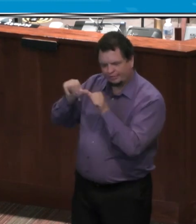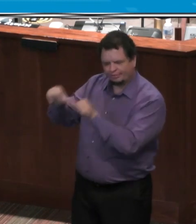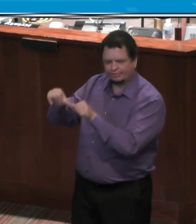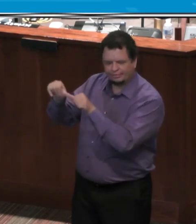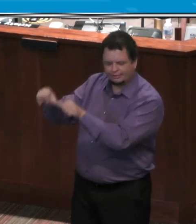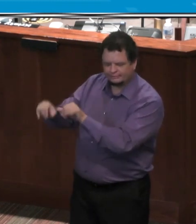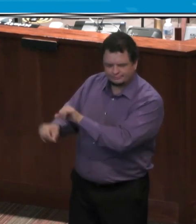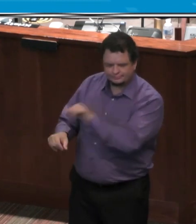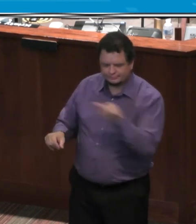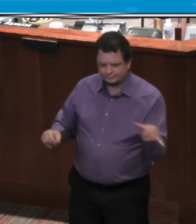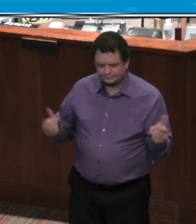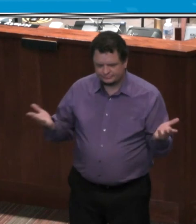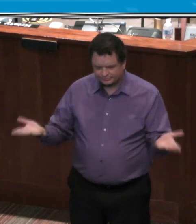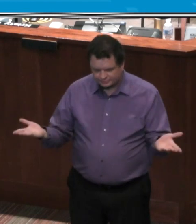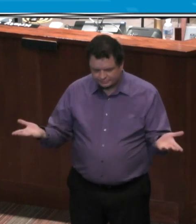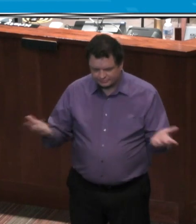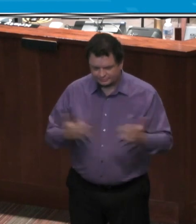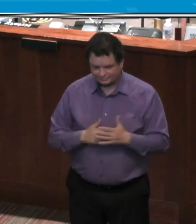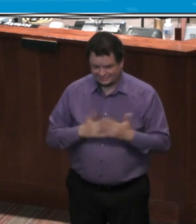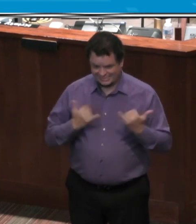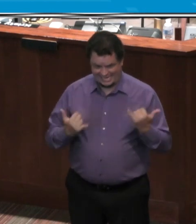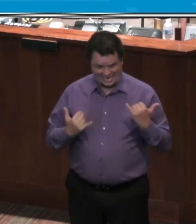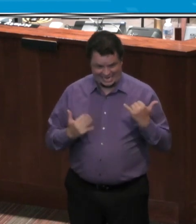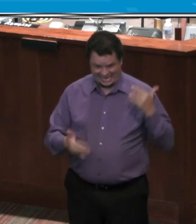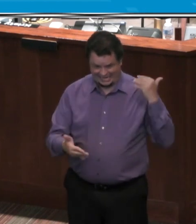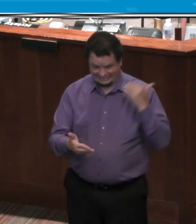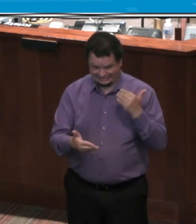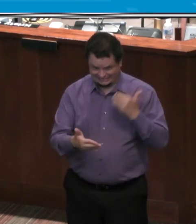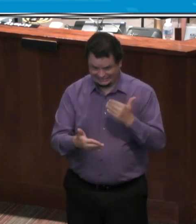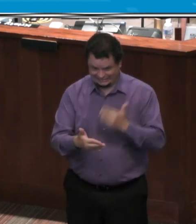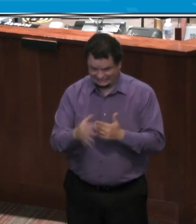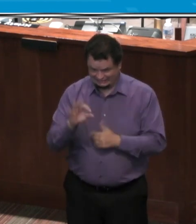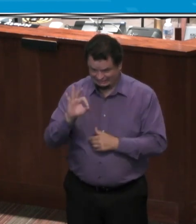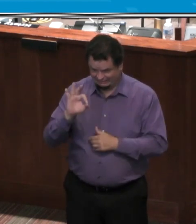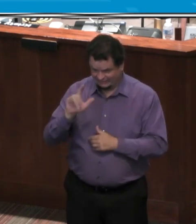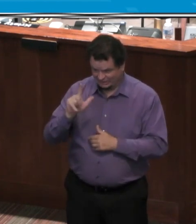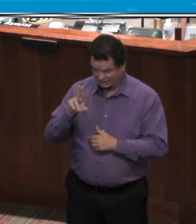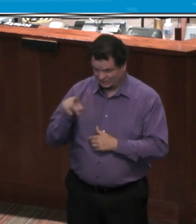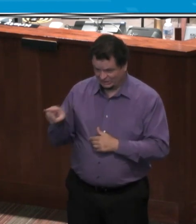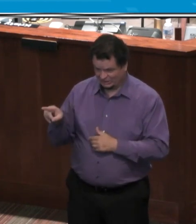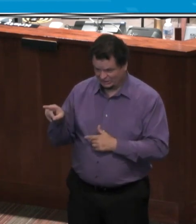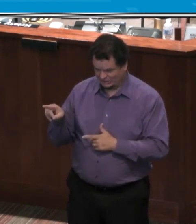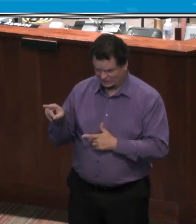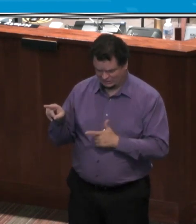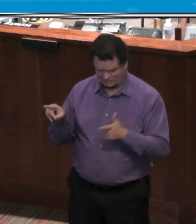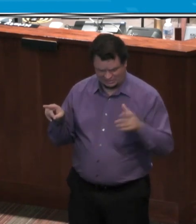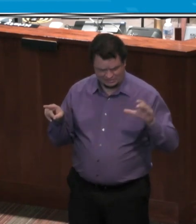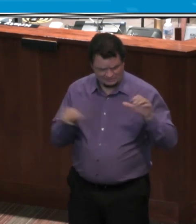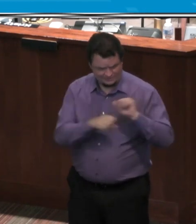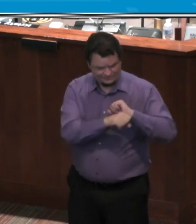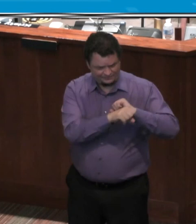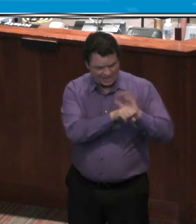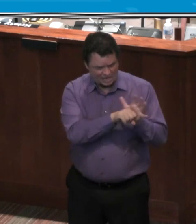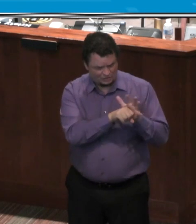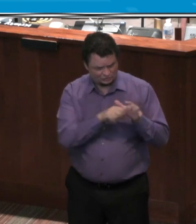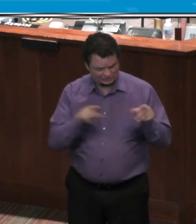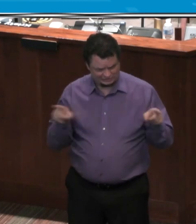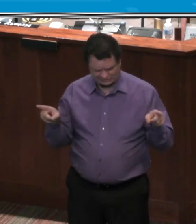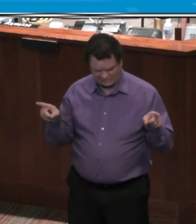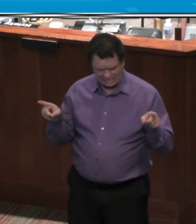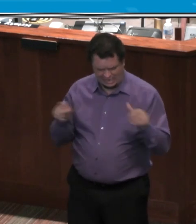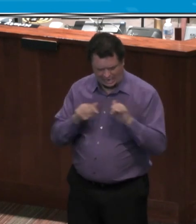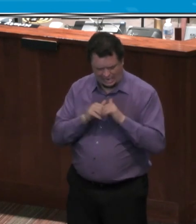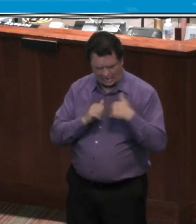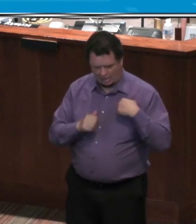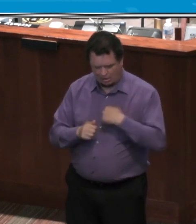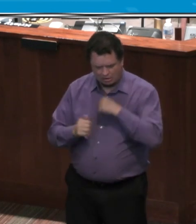sure that we're delineating flu virus versus COVID, so that we're not attributing flus into our spike in cases and then further setting us back in our variances and